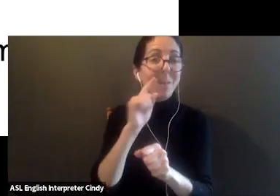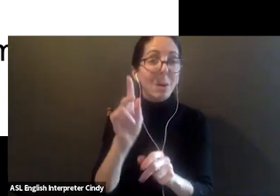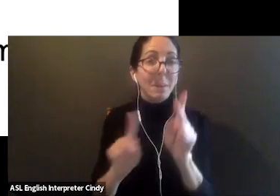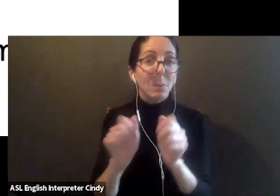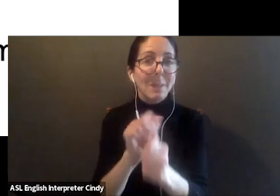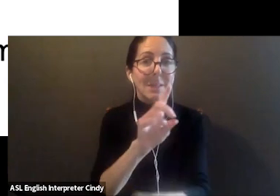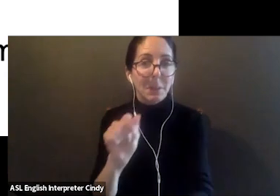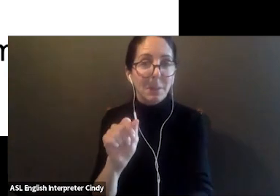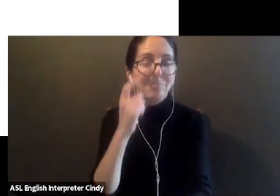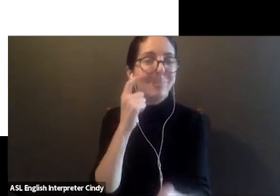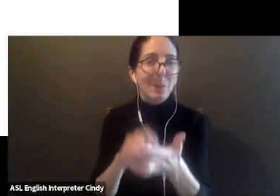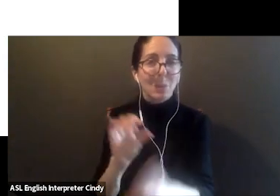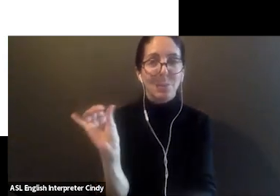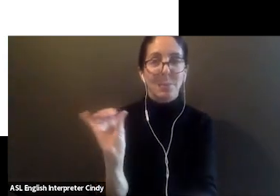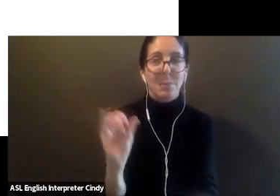as well.